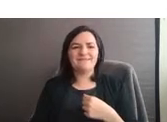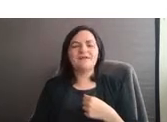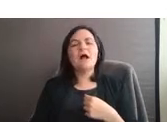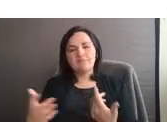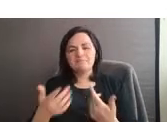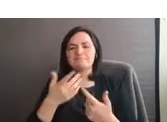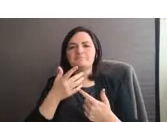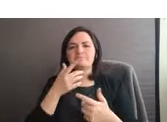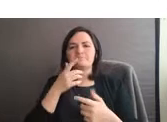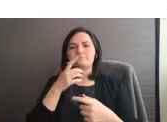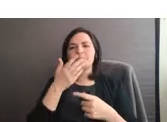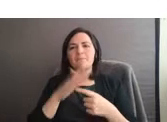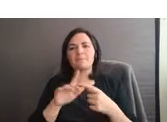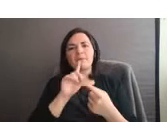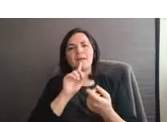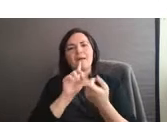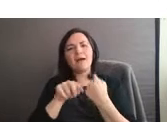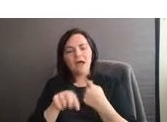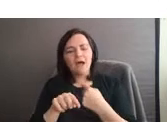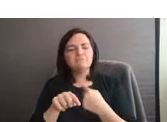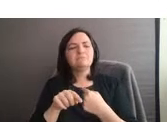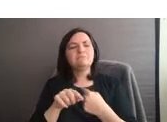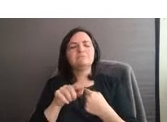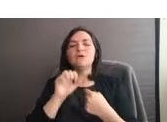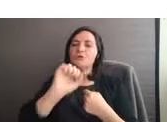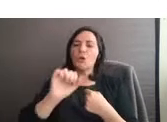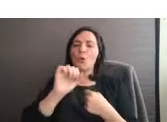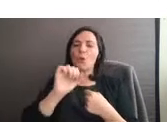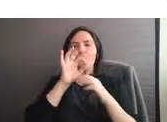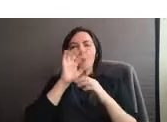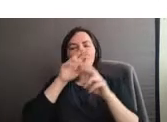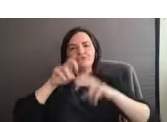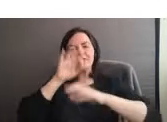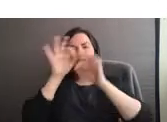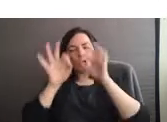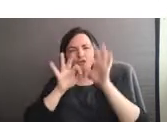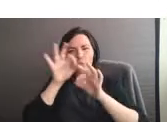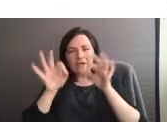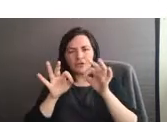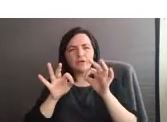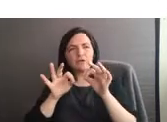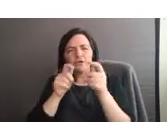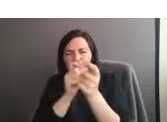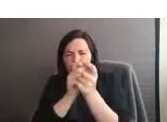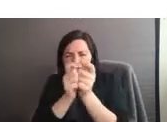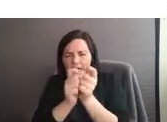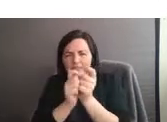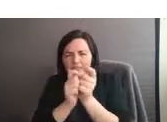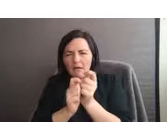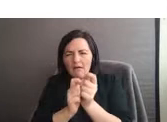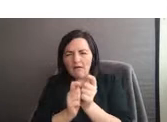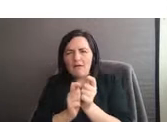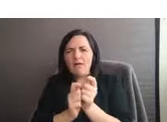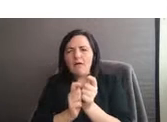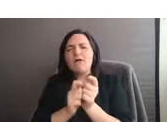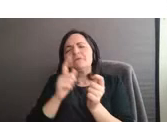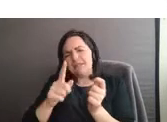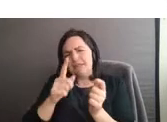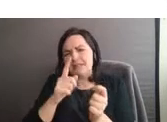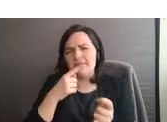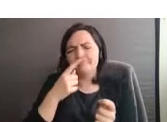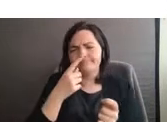questions. Thinking about revising your research question. We've sort of done that as we've gone through, but I'll come